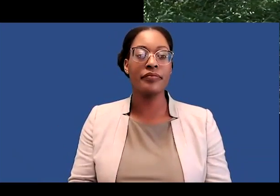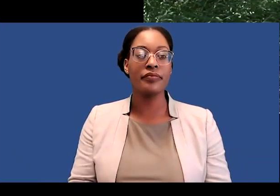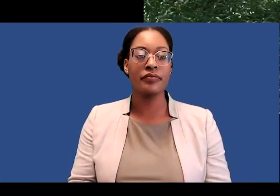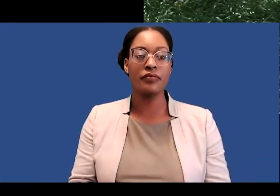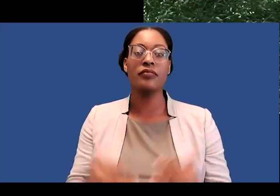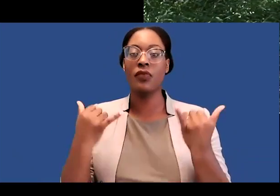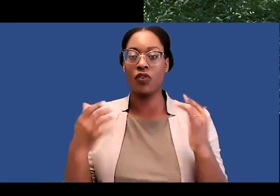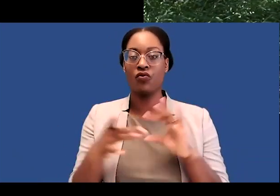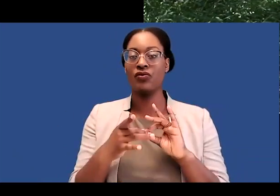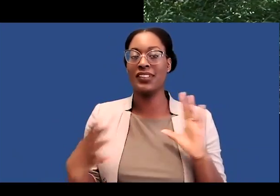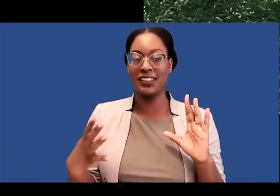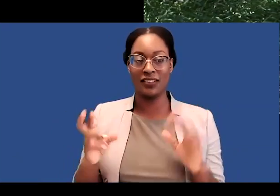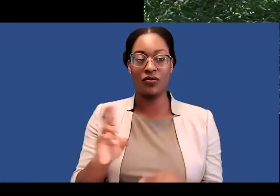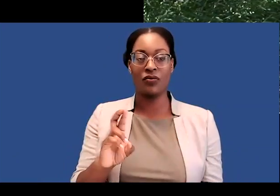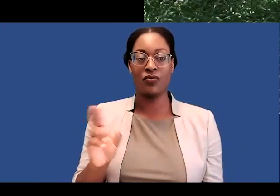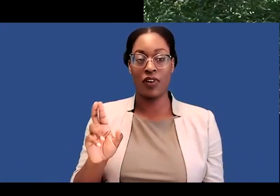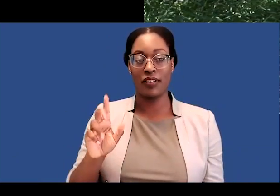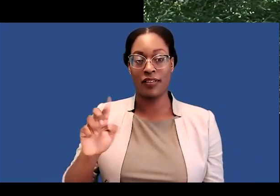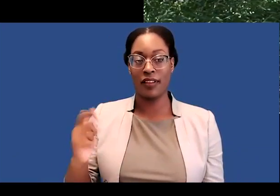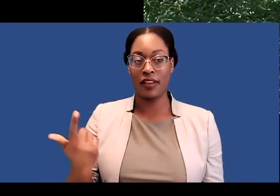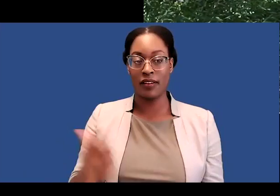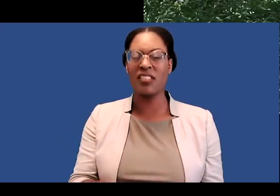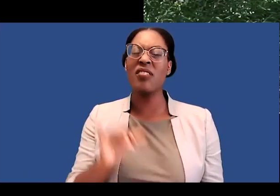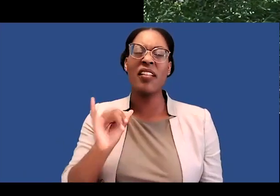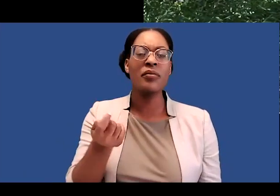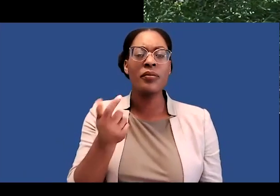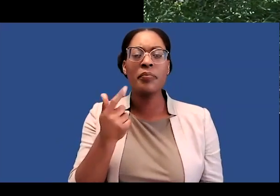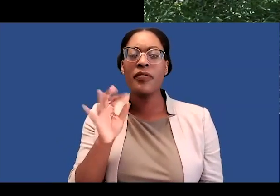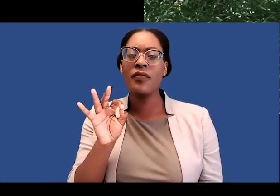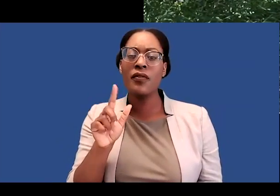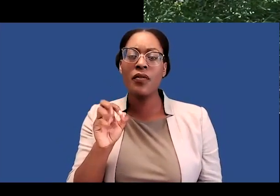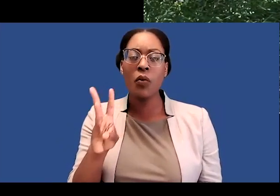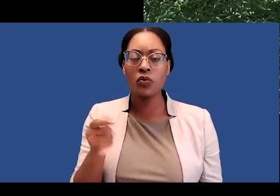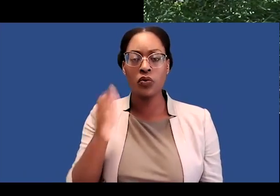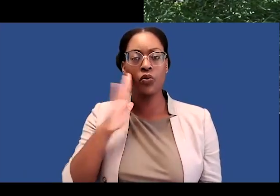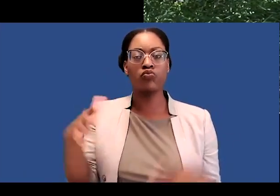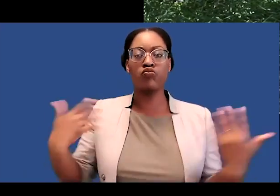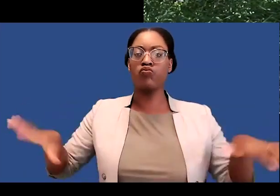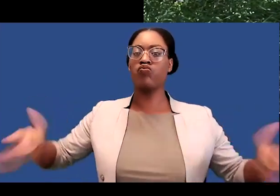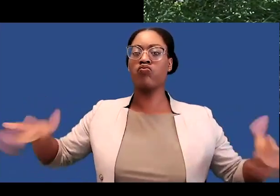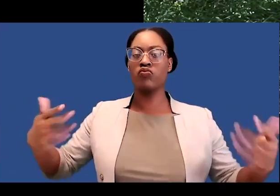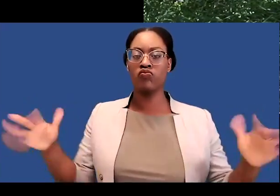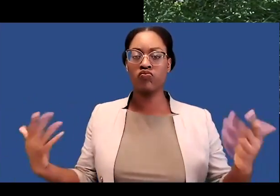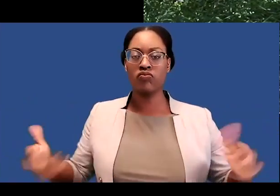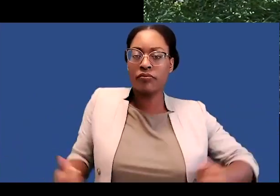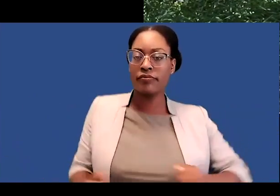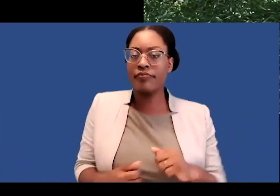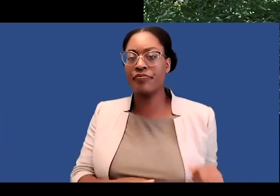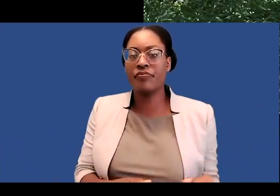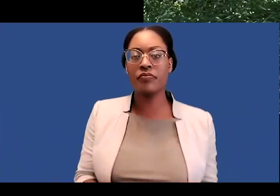And we're going to slowly release that right leg. It's a little bit of a flow, so we're just going to shake that out. Remember, we're getting the body